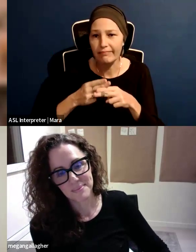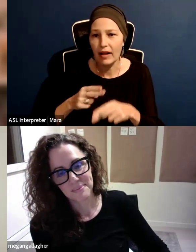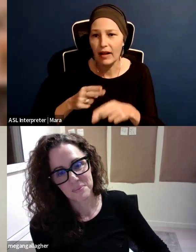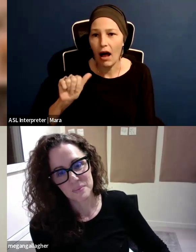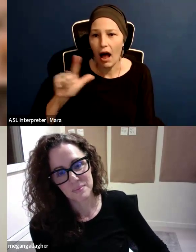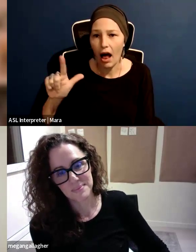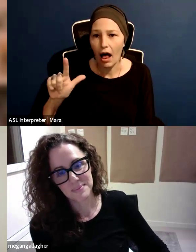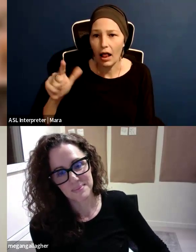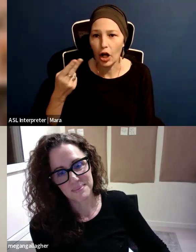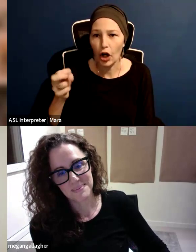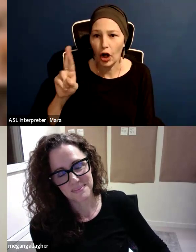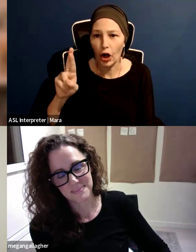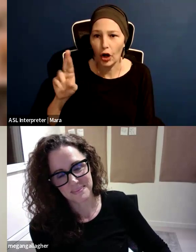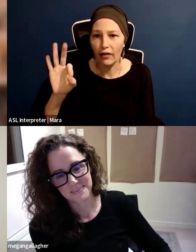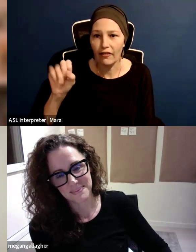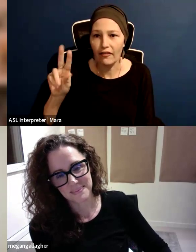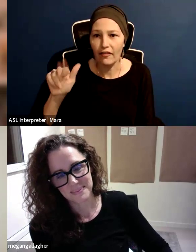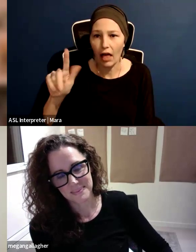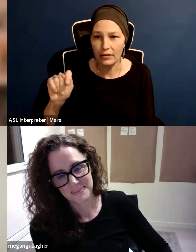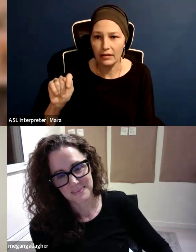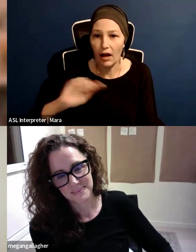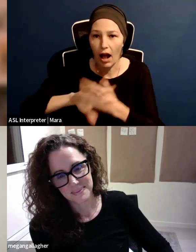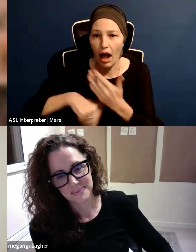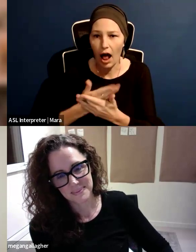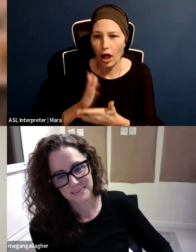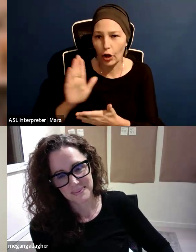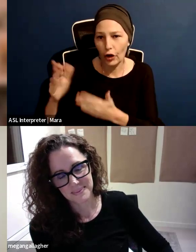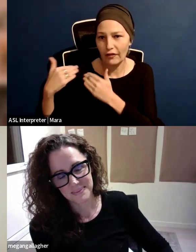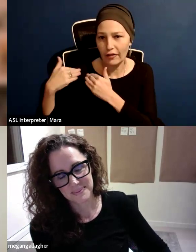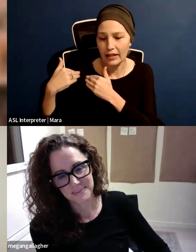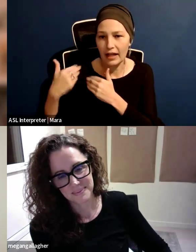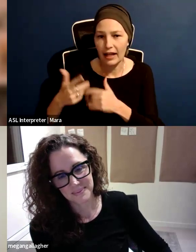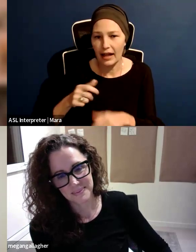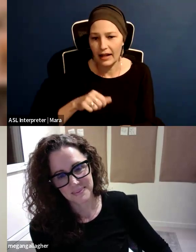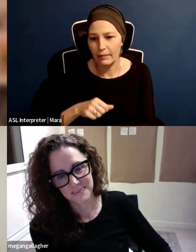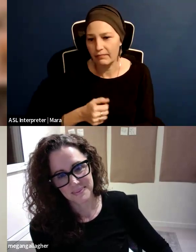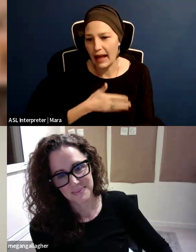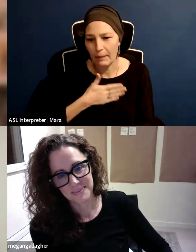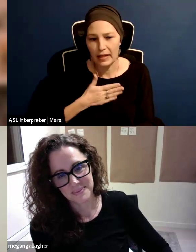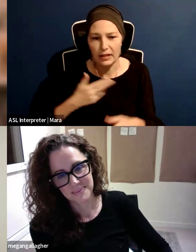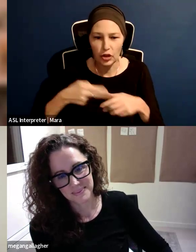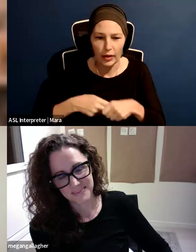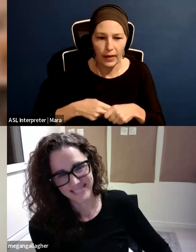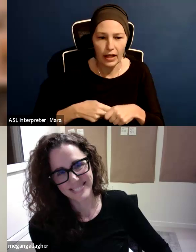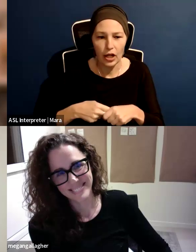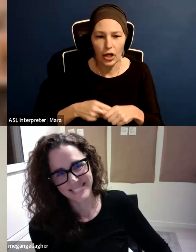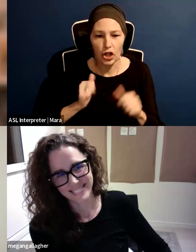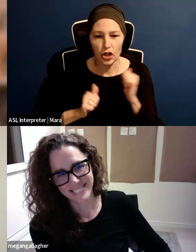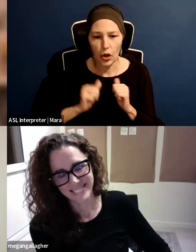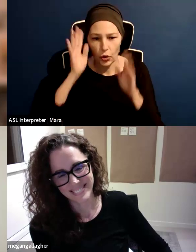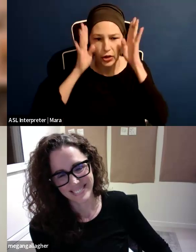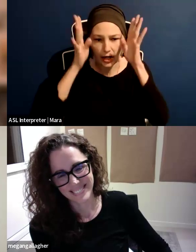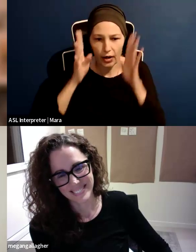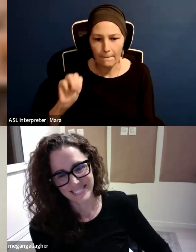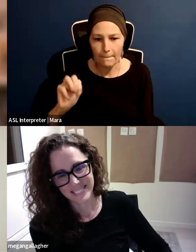I'm so thrilled to be joined with show creator Megan Gallagher and star Daniel